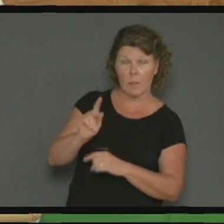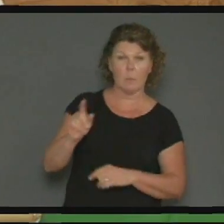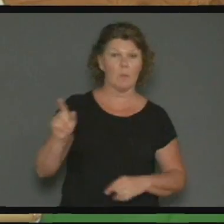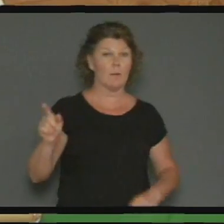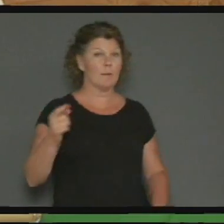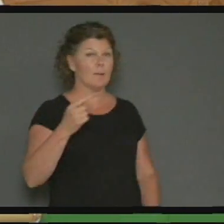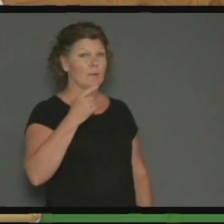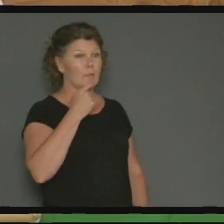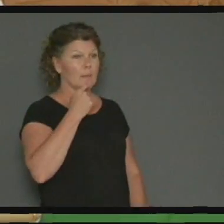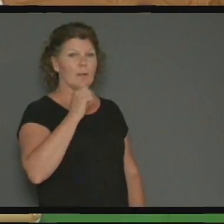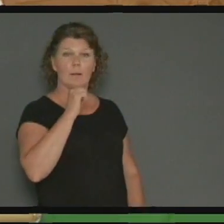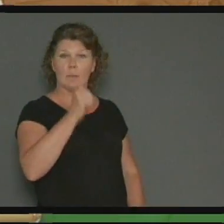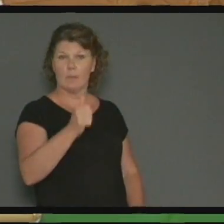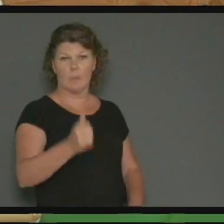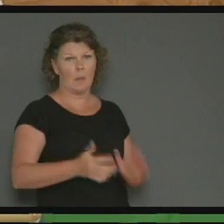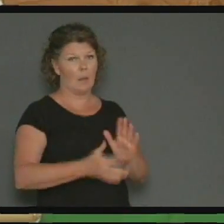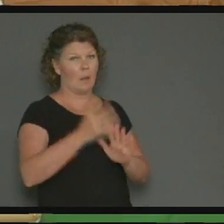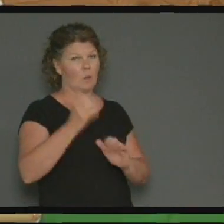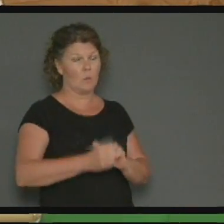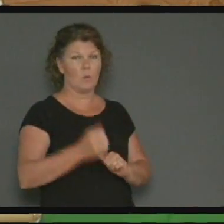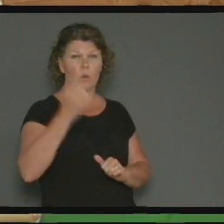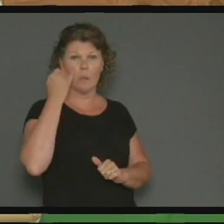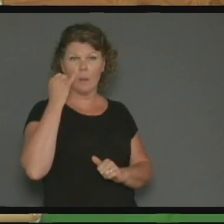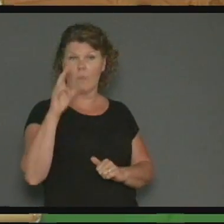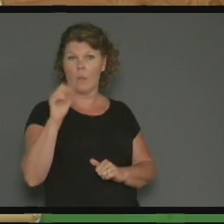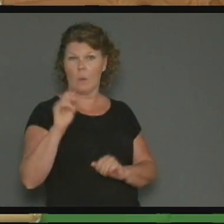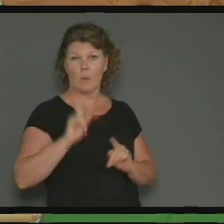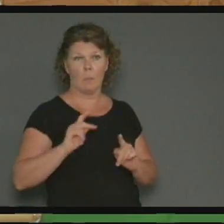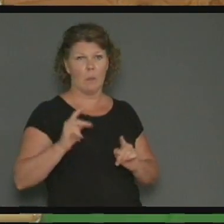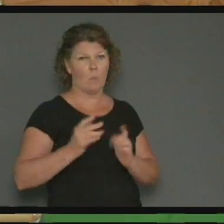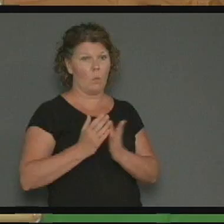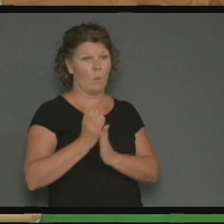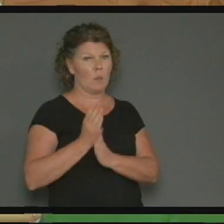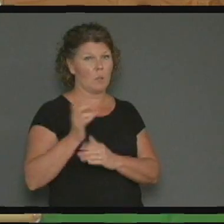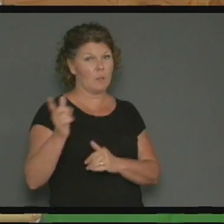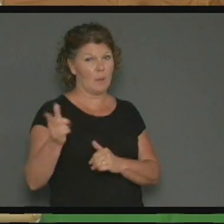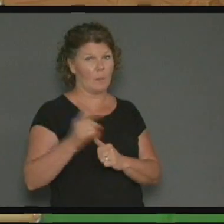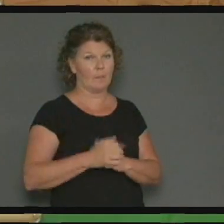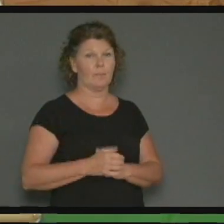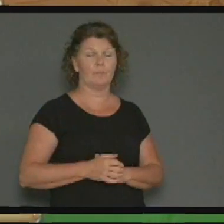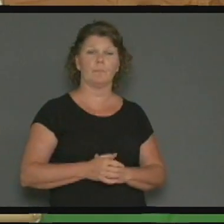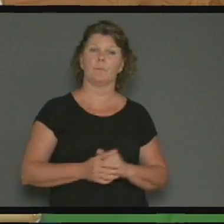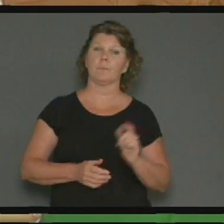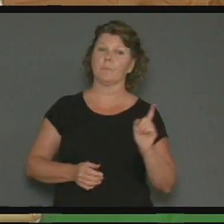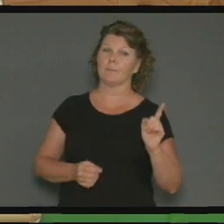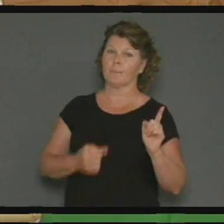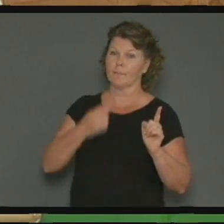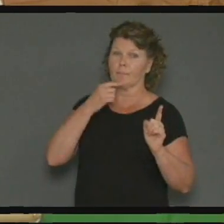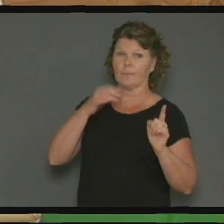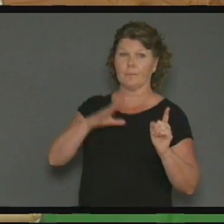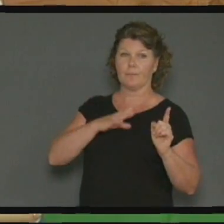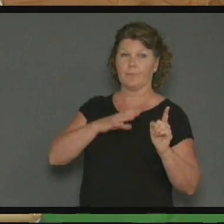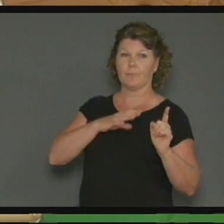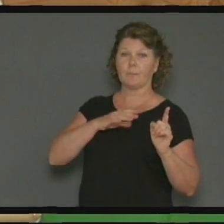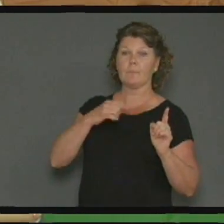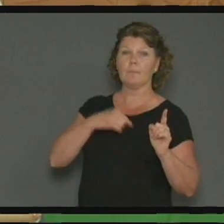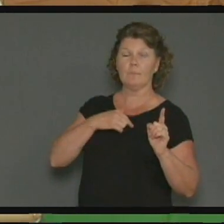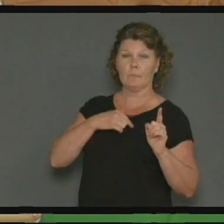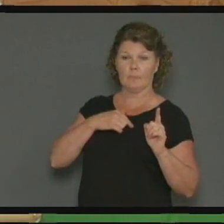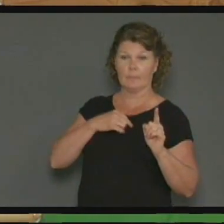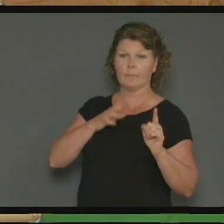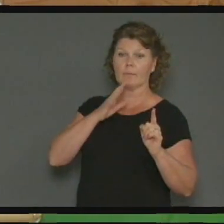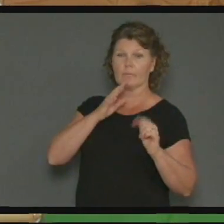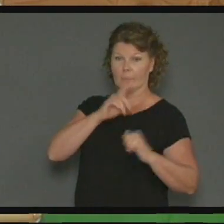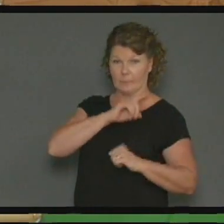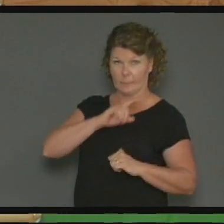answered, I will not do it if I find 30 there. He said, Behold, I have undertaken to speak